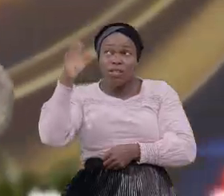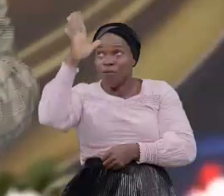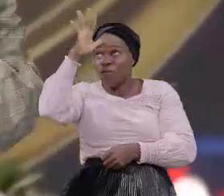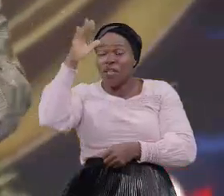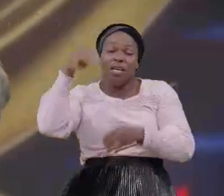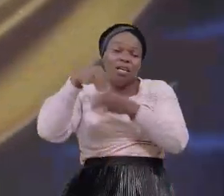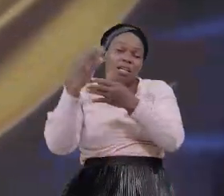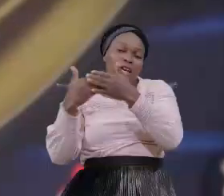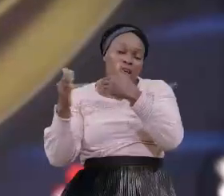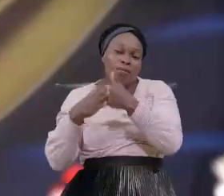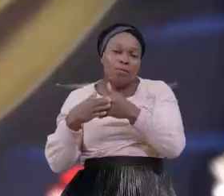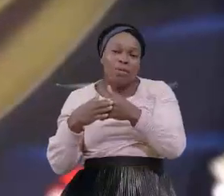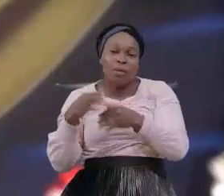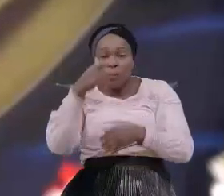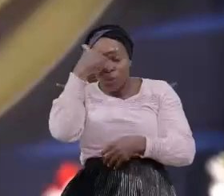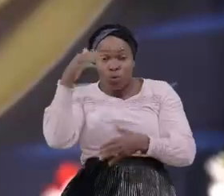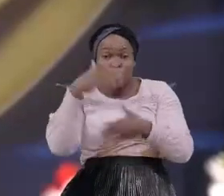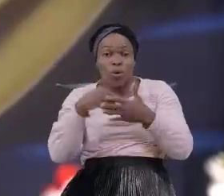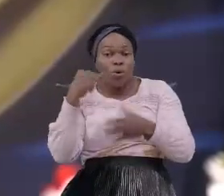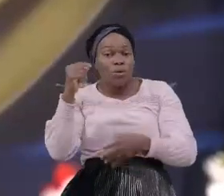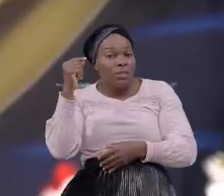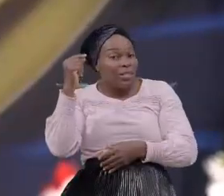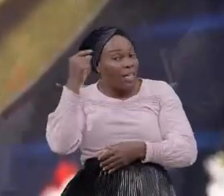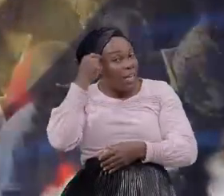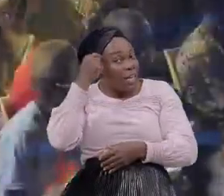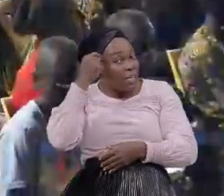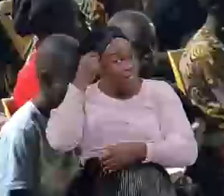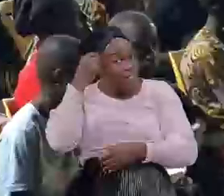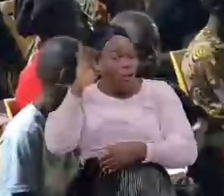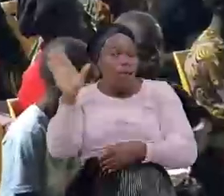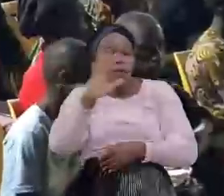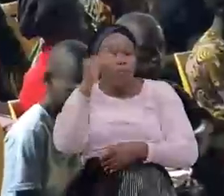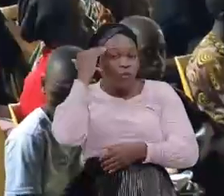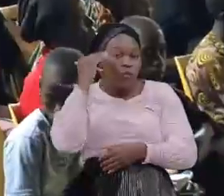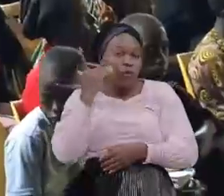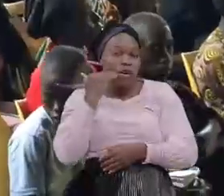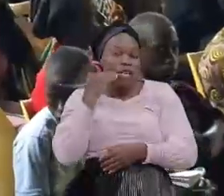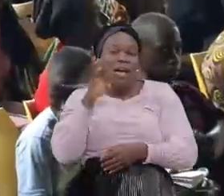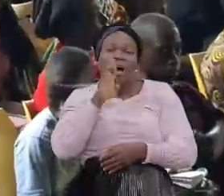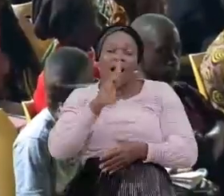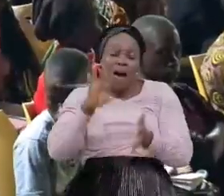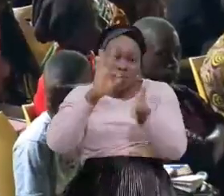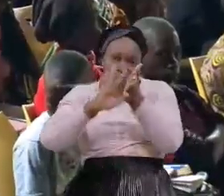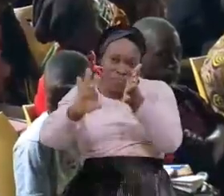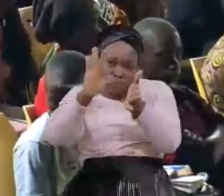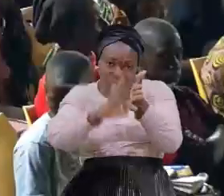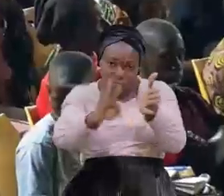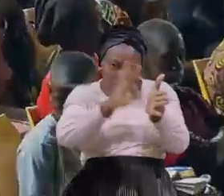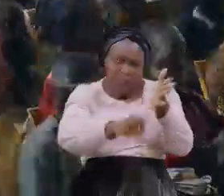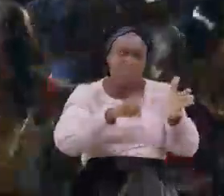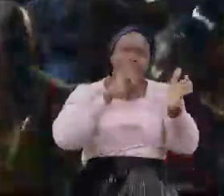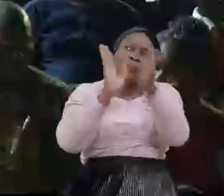are all numbered. Have you heard that before? Praise the Lord, even my nails are